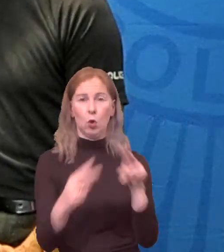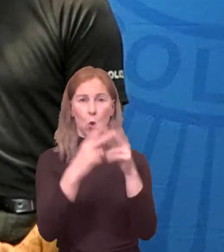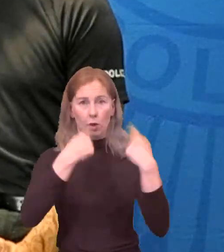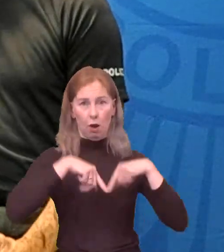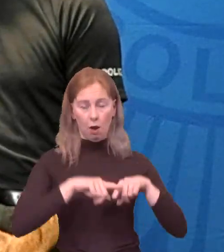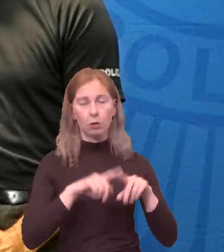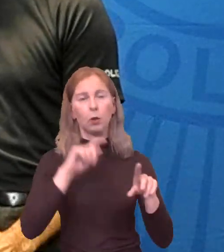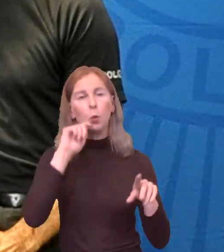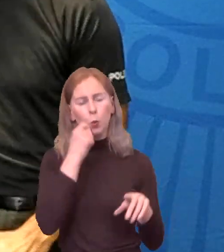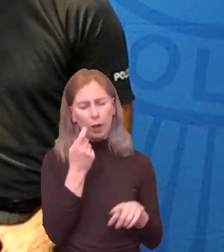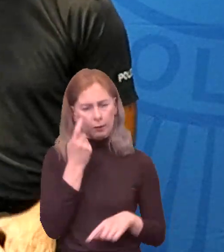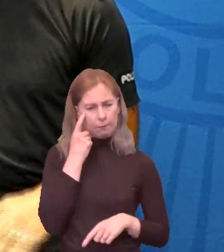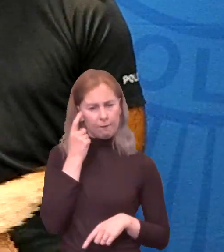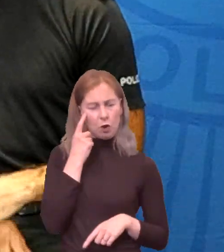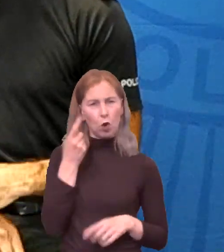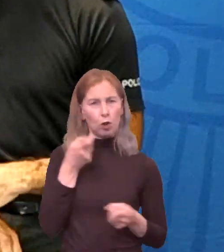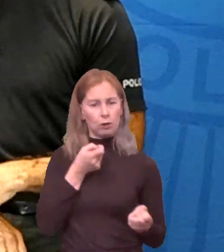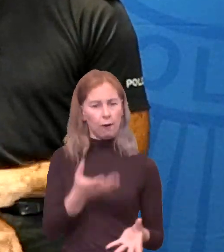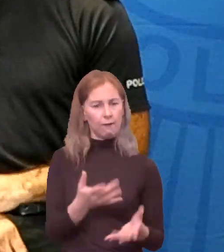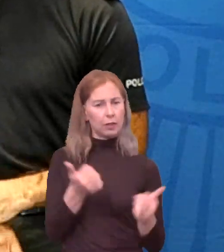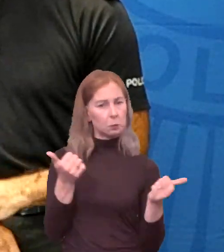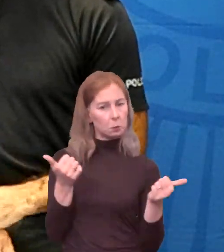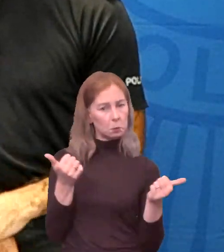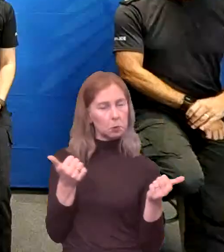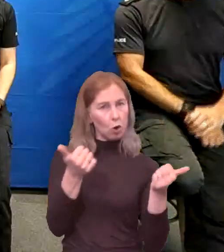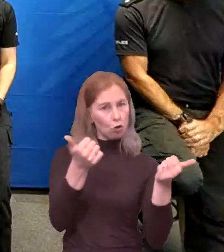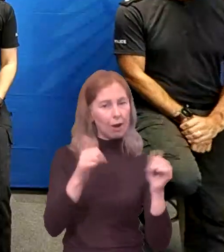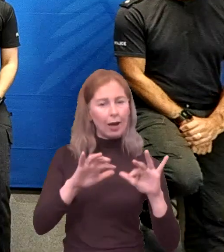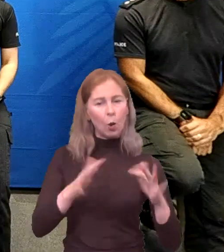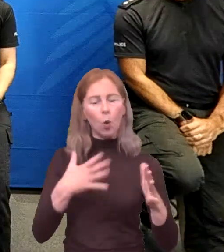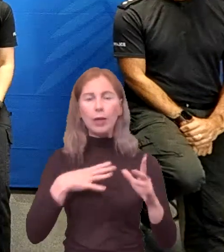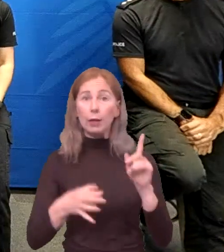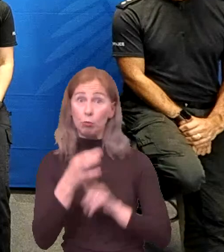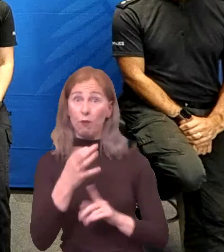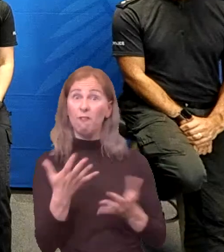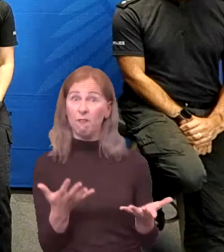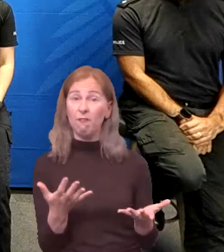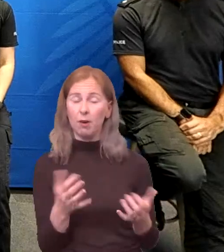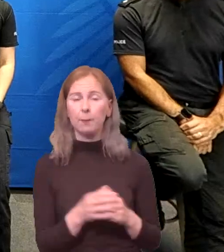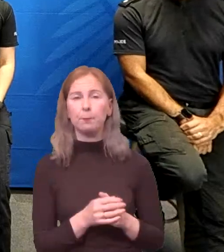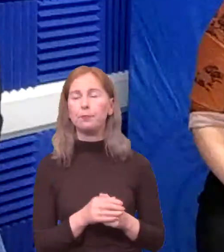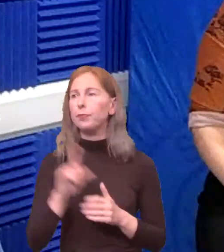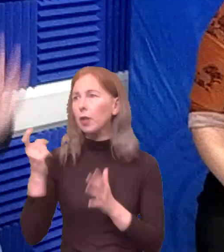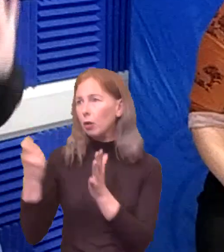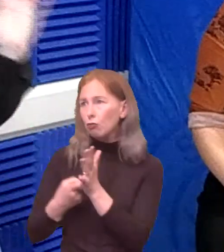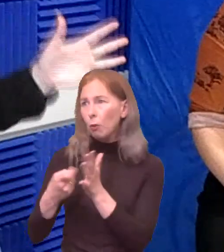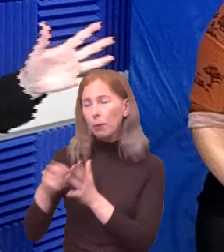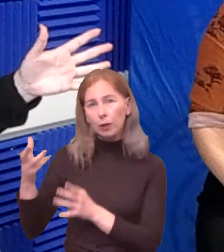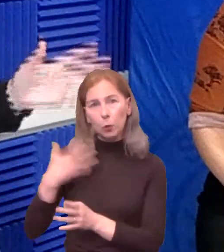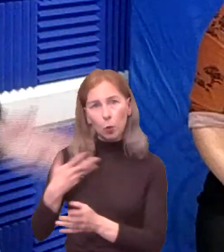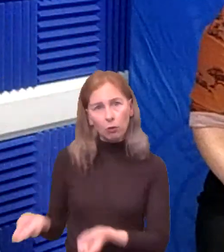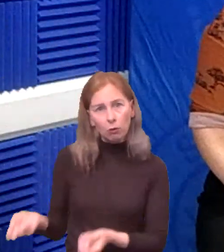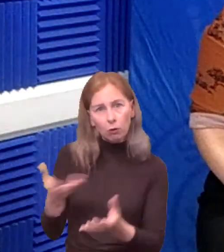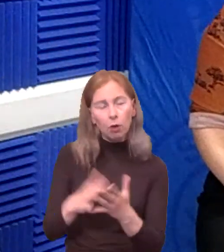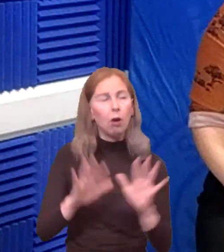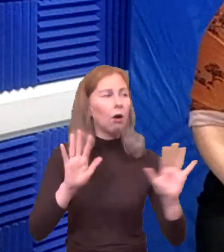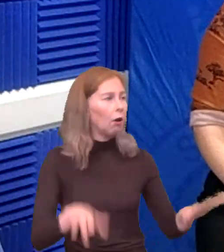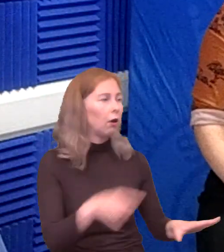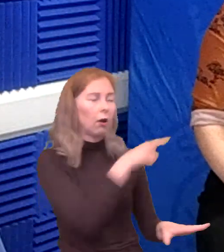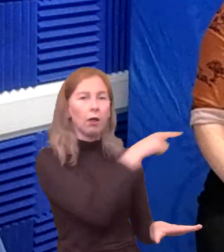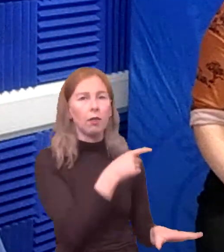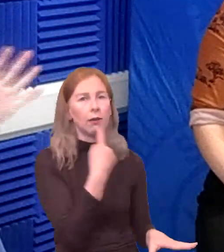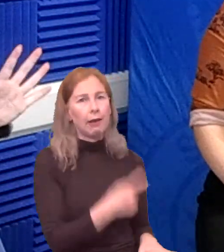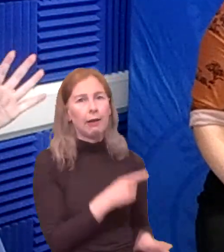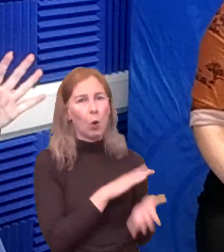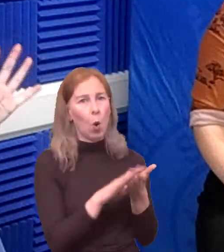better or actually if the service was acceptable. Thank you. Romy, any closing thoughts from you? Just absolutely echo what Holly's just